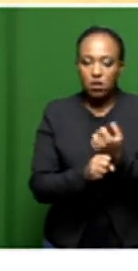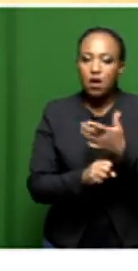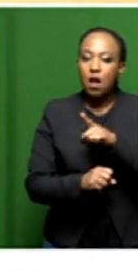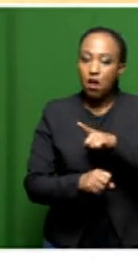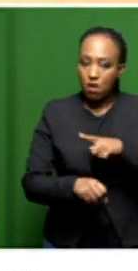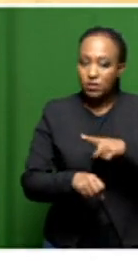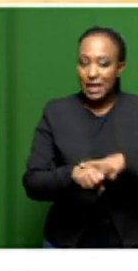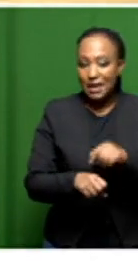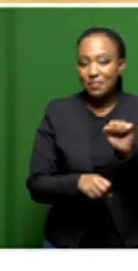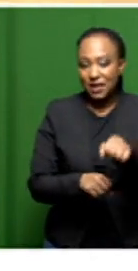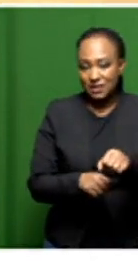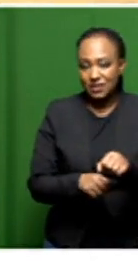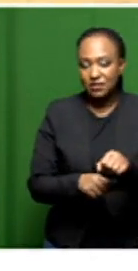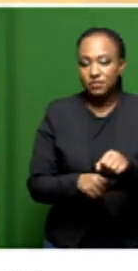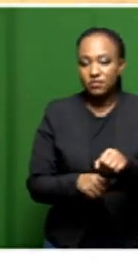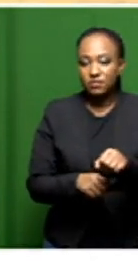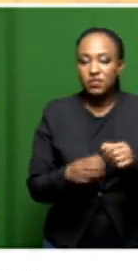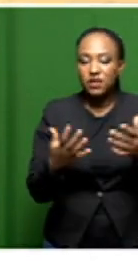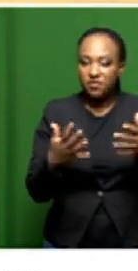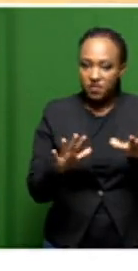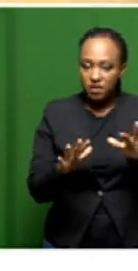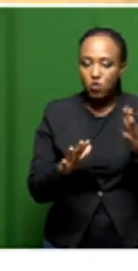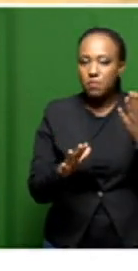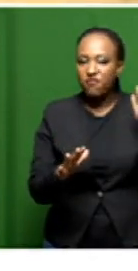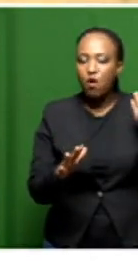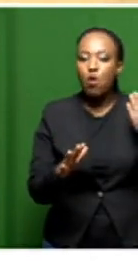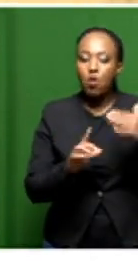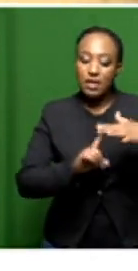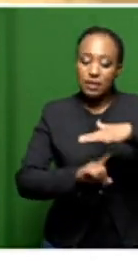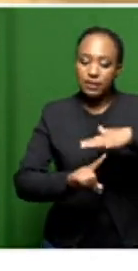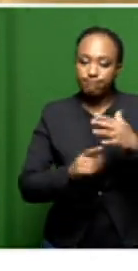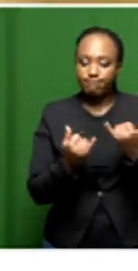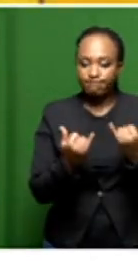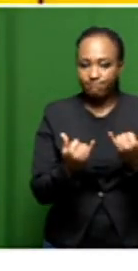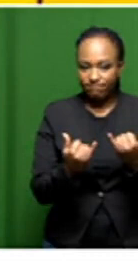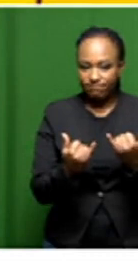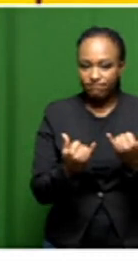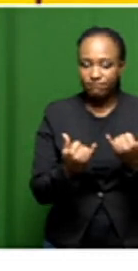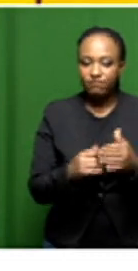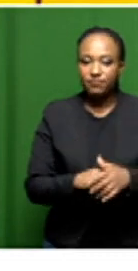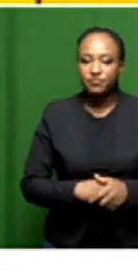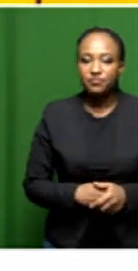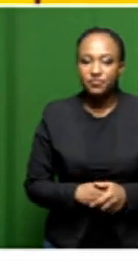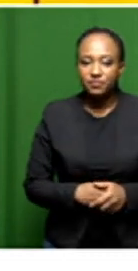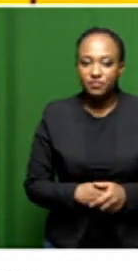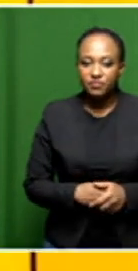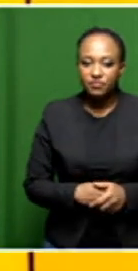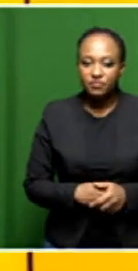elide kubona ngoba njengoba bekulesimo bekulestage abakusona isikhathi lesi abaqala.